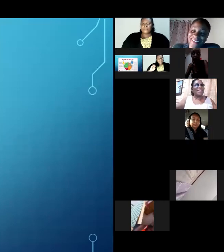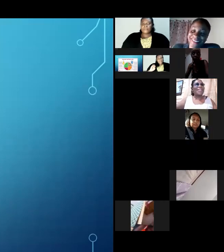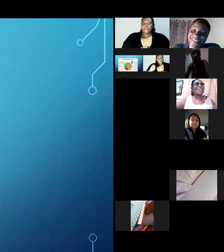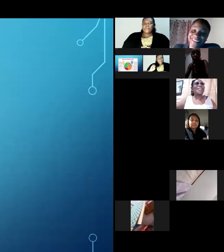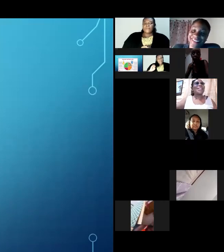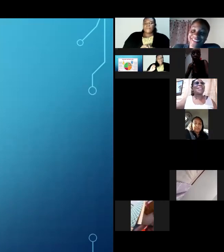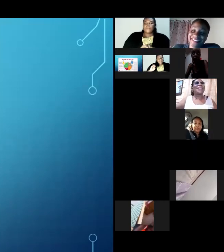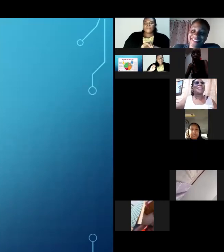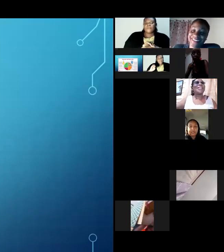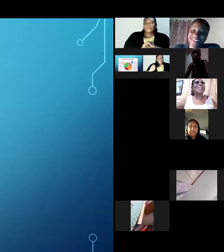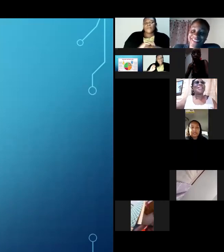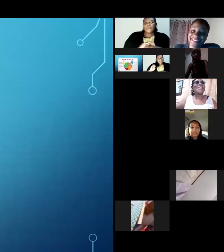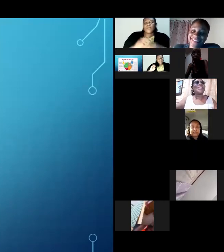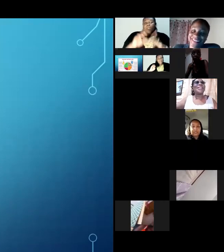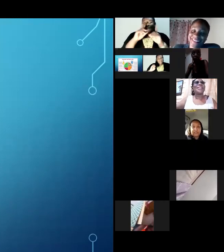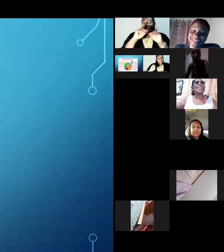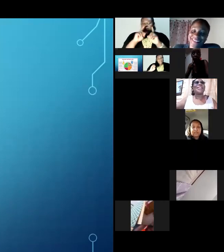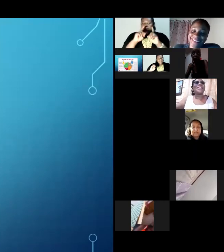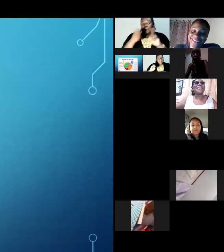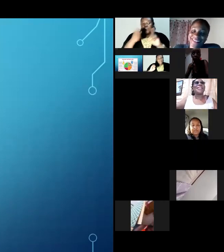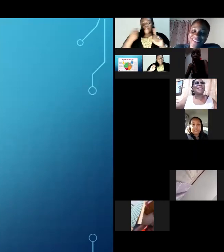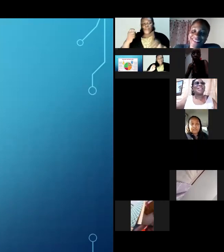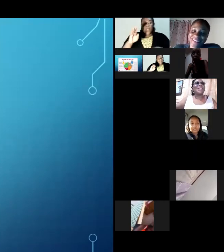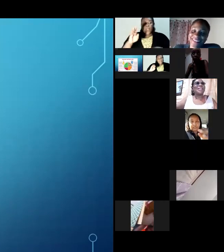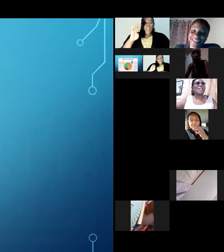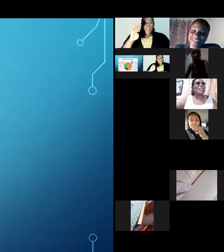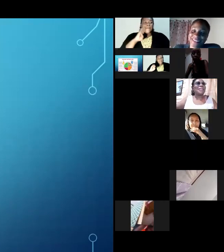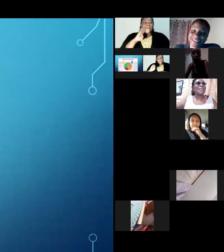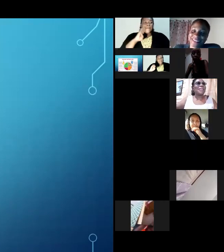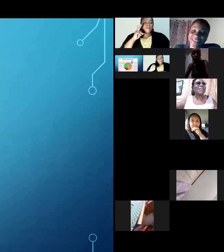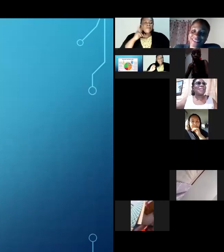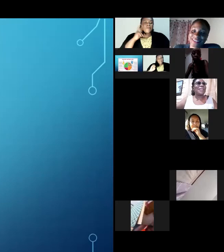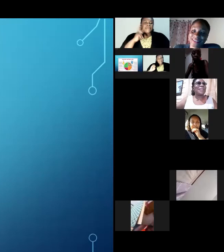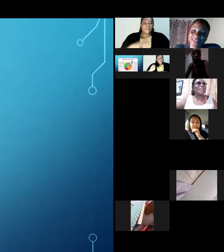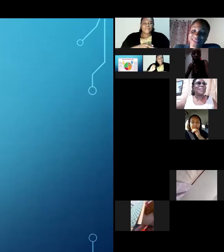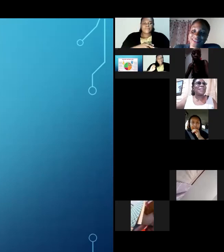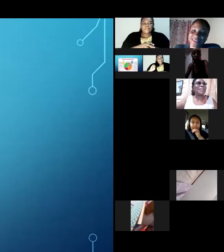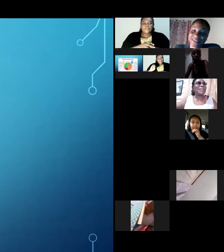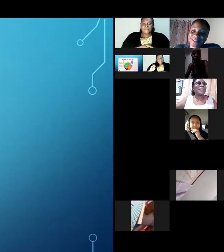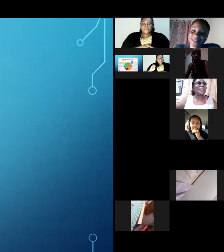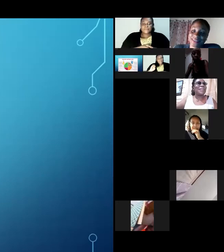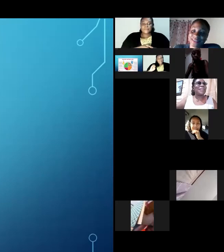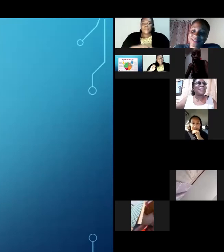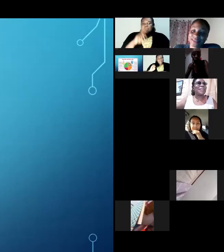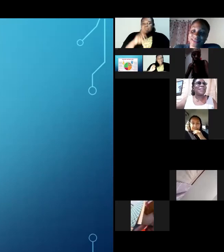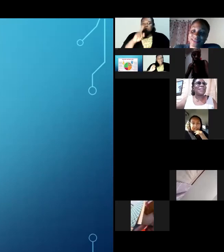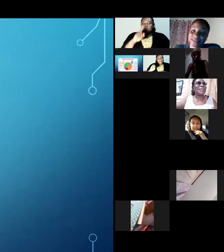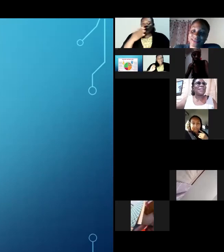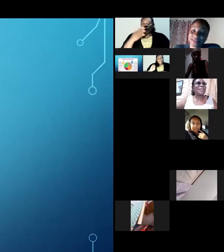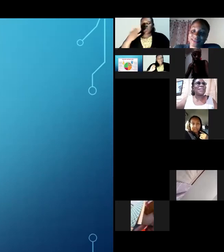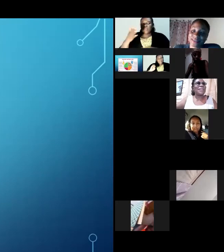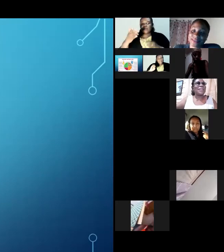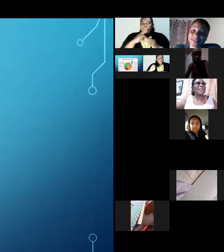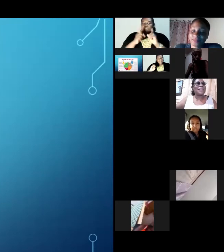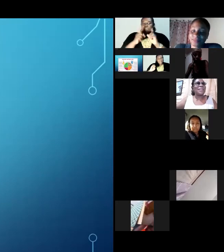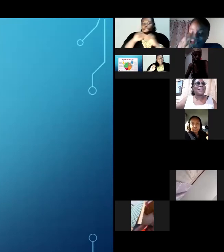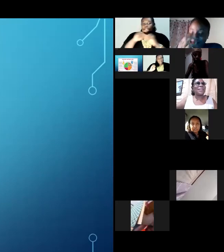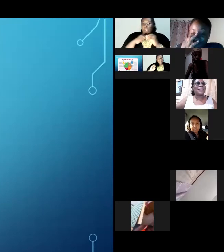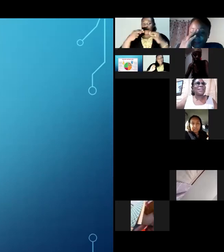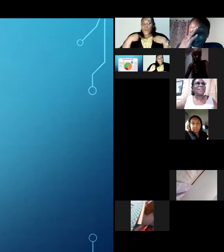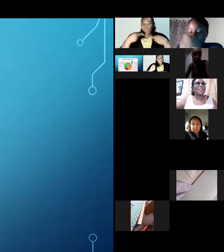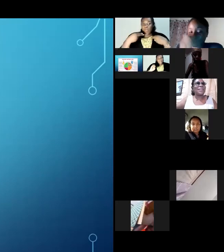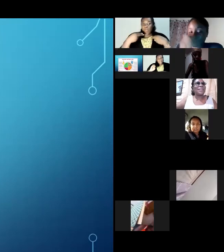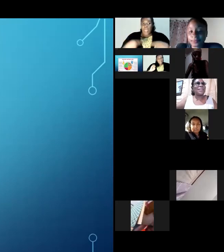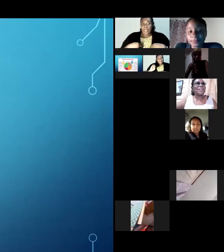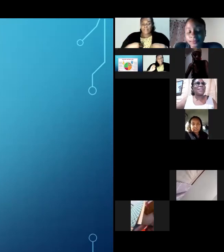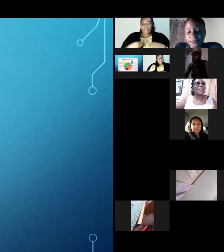question to you is one thing to speak about being healthy, particularly healthy for success.